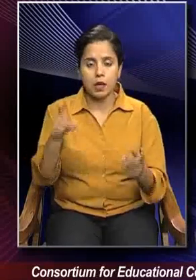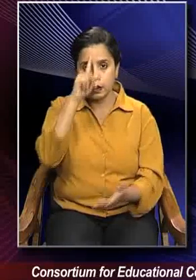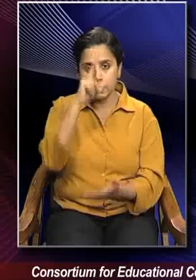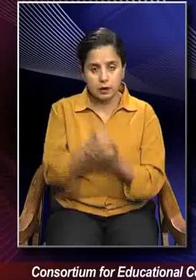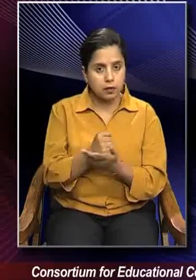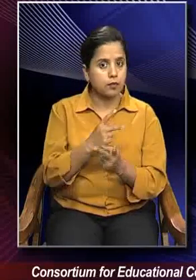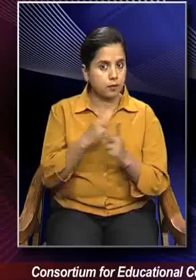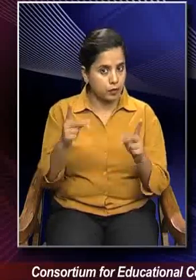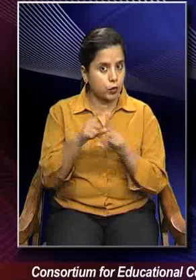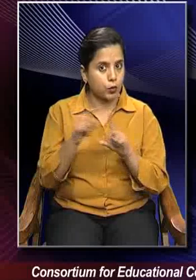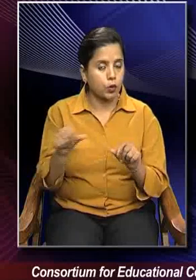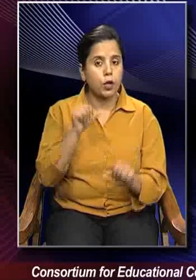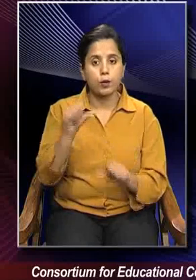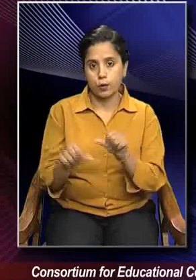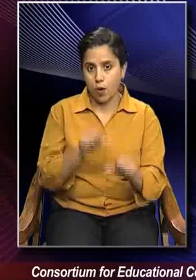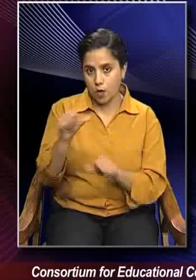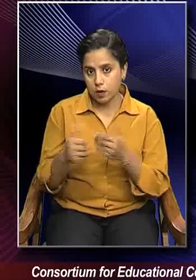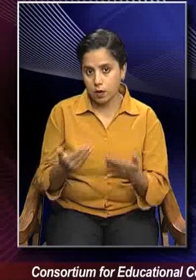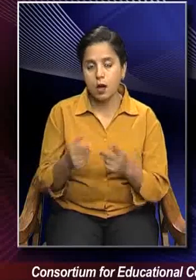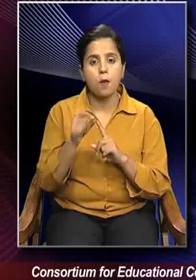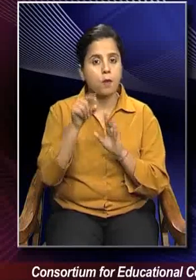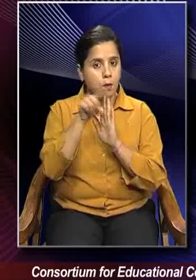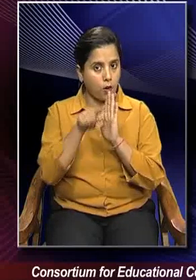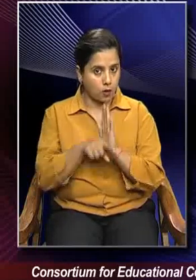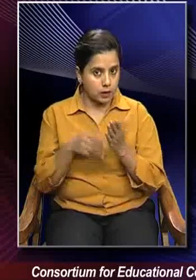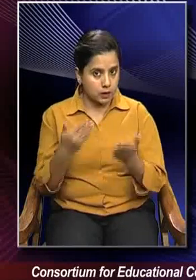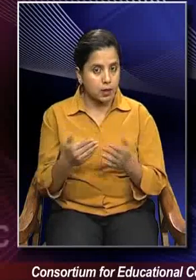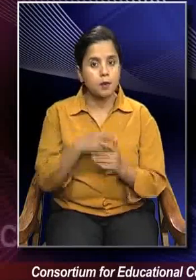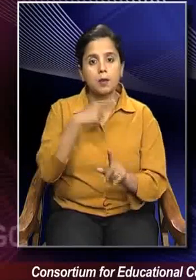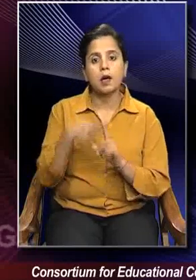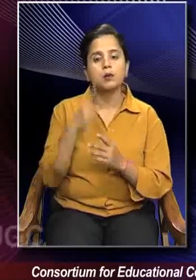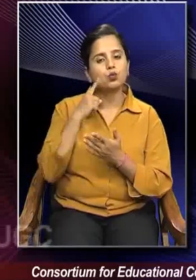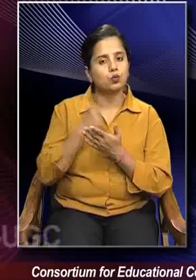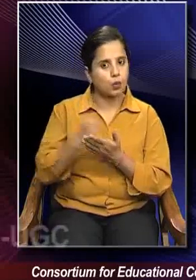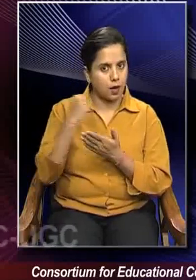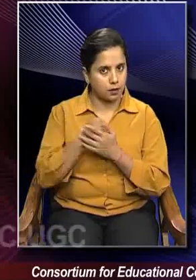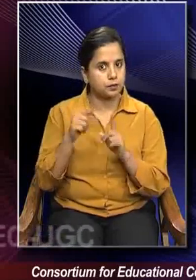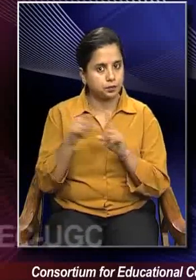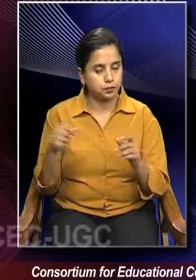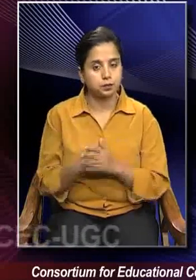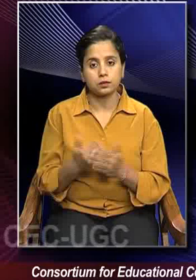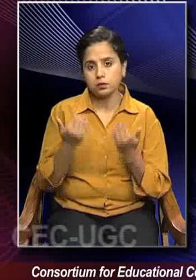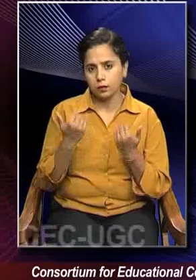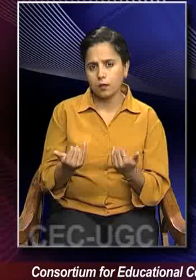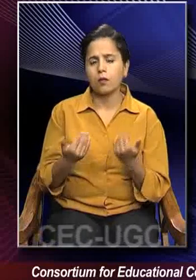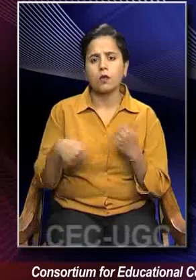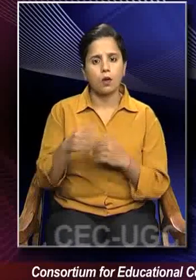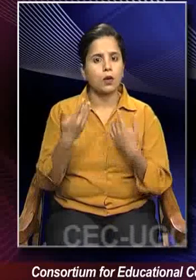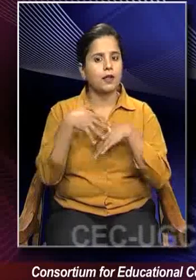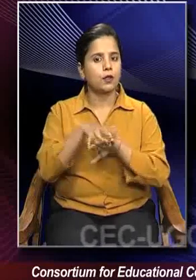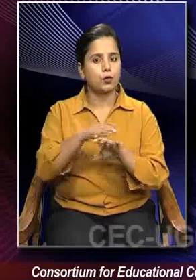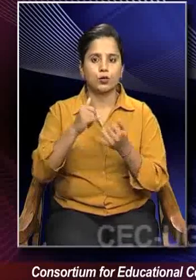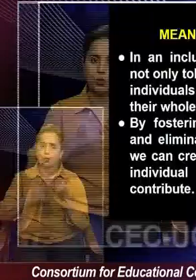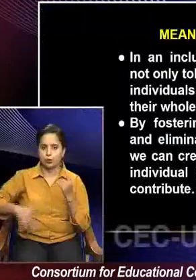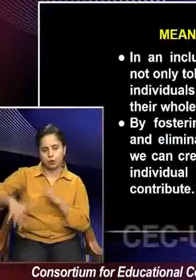decision-making, process, policies, and practices. Now, in an inclusive